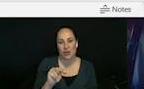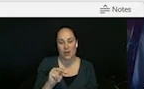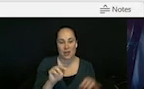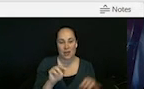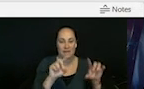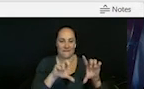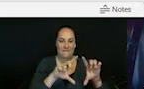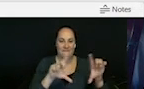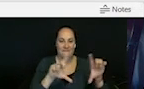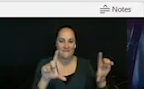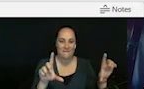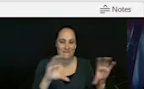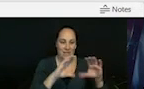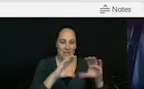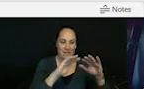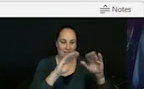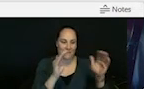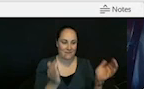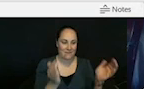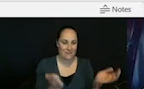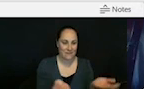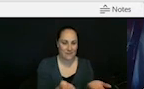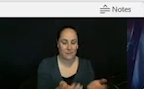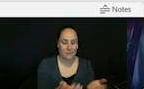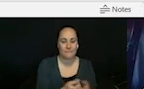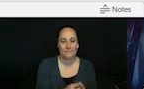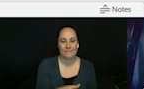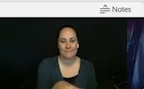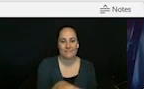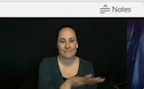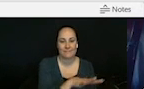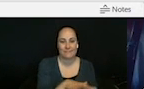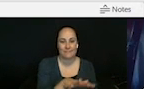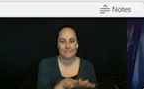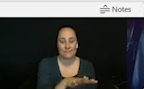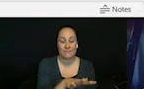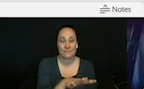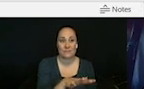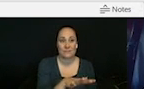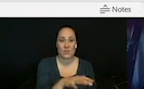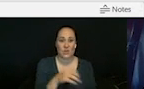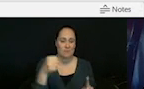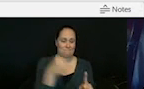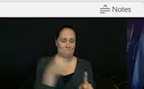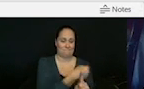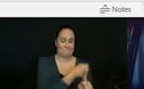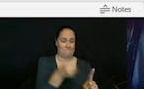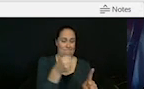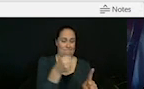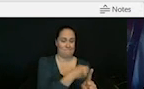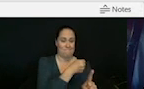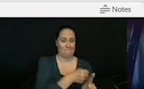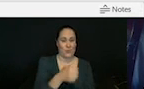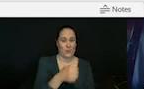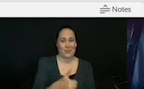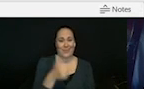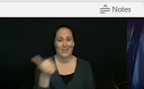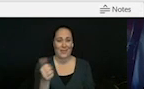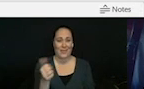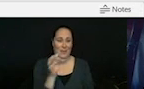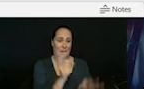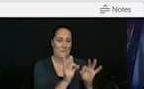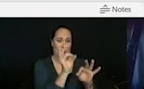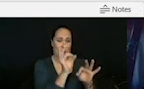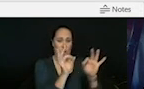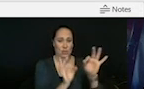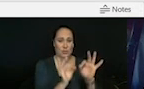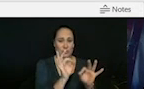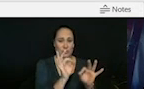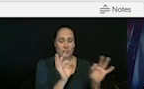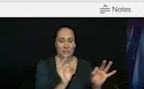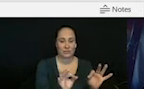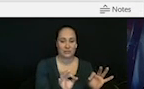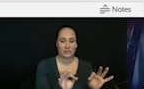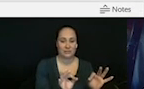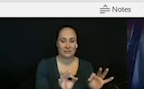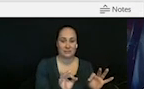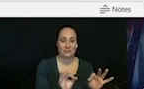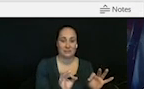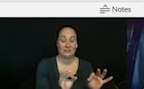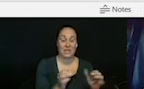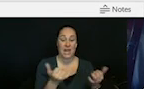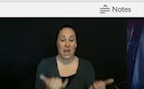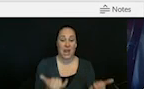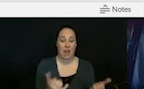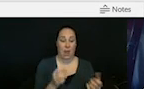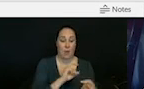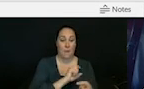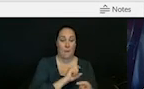the position of the electron because you bombarded the electron with other particles, and that therefore changed the position. So now what you know